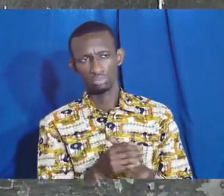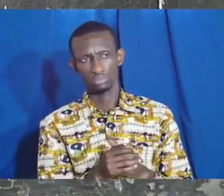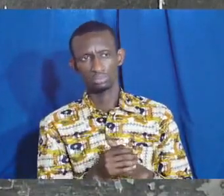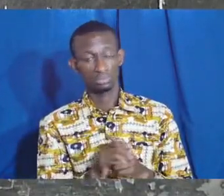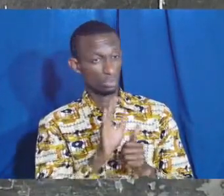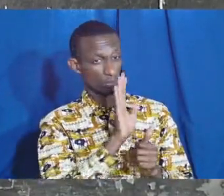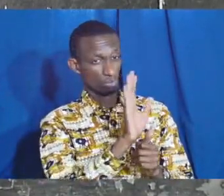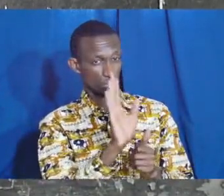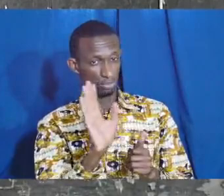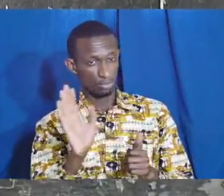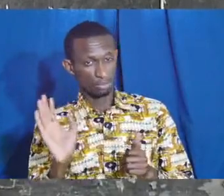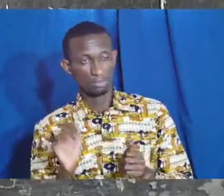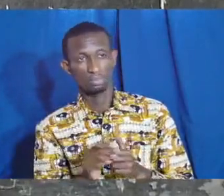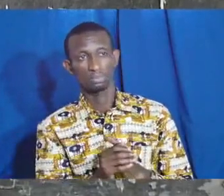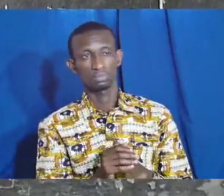characteristics